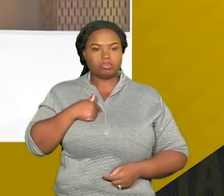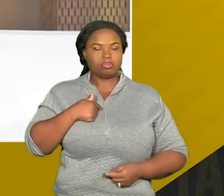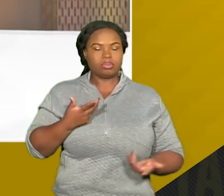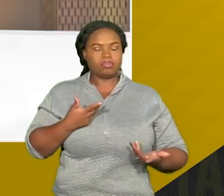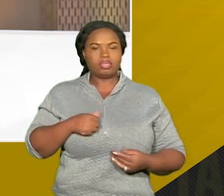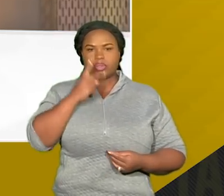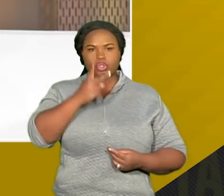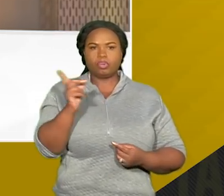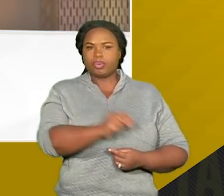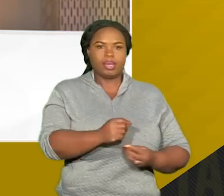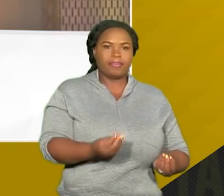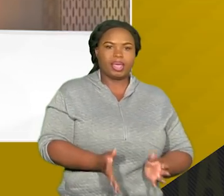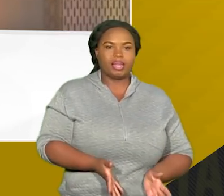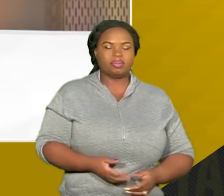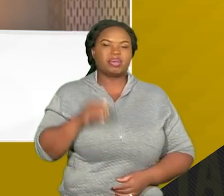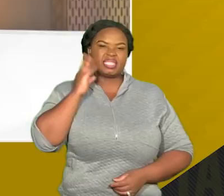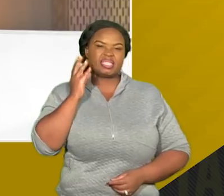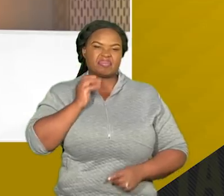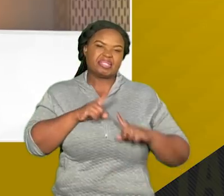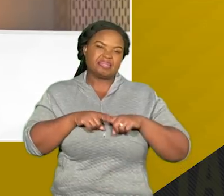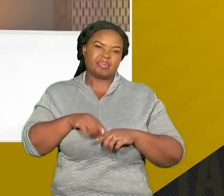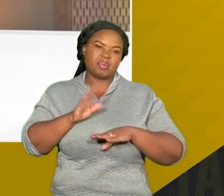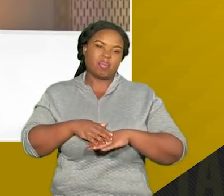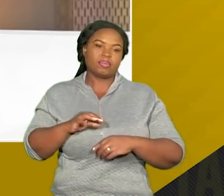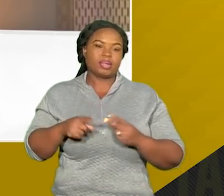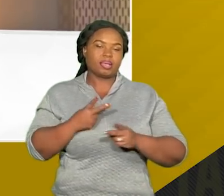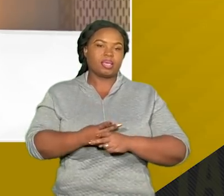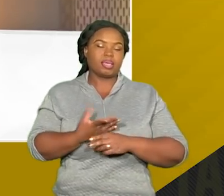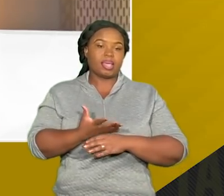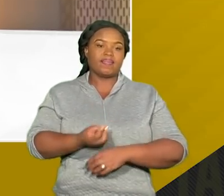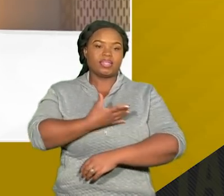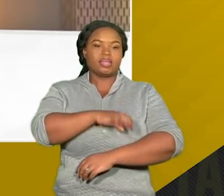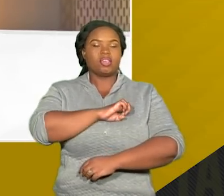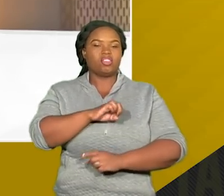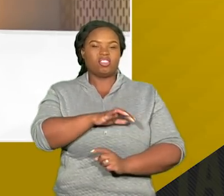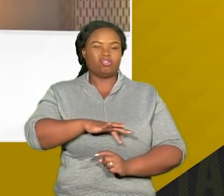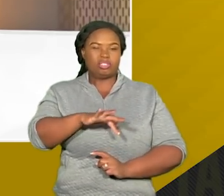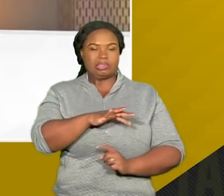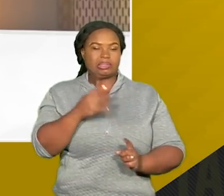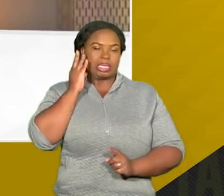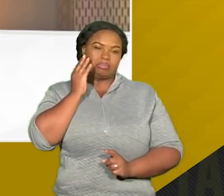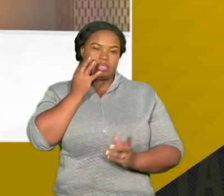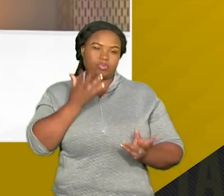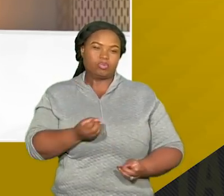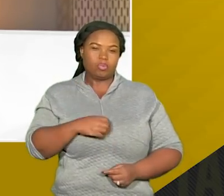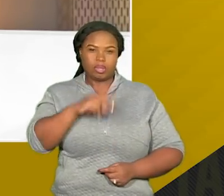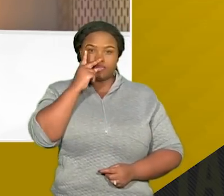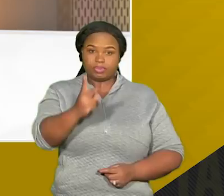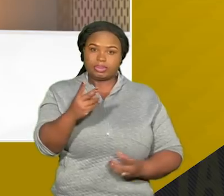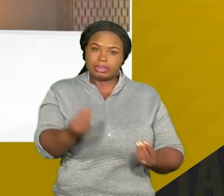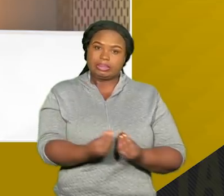not. So it's always experience-based and it always comes with energy as well. And in most cases, whenever you see